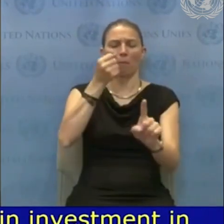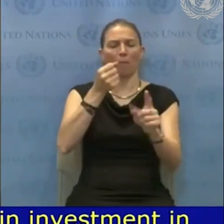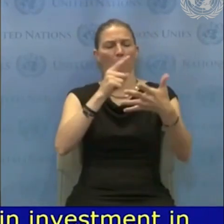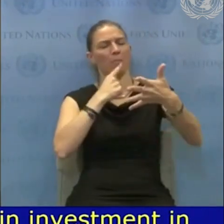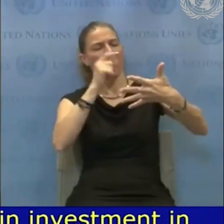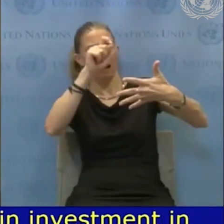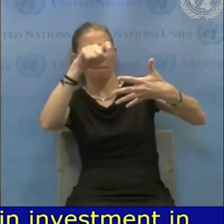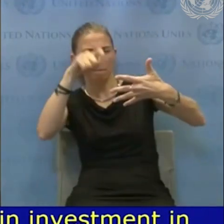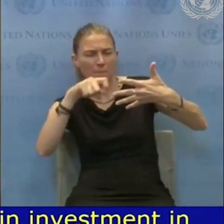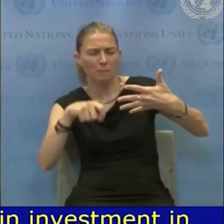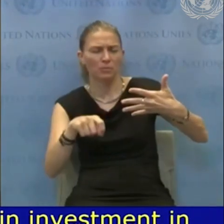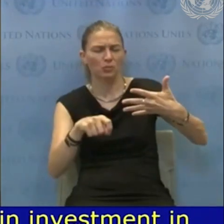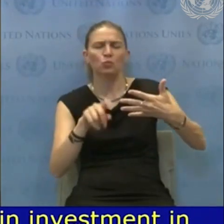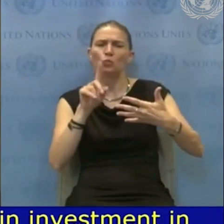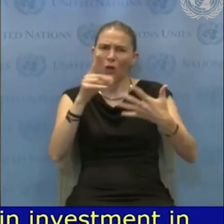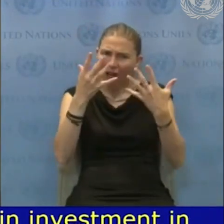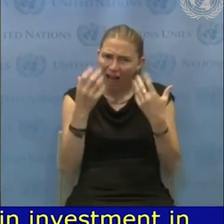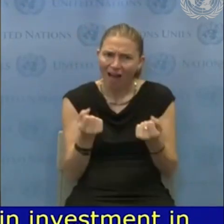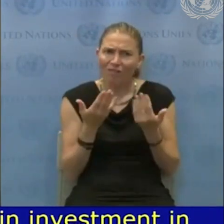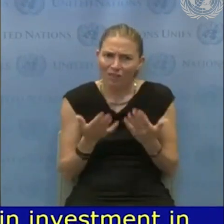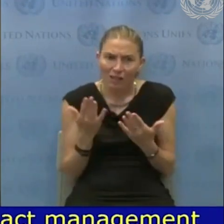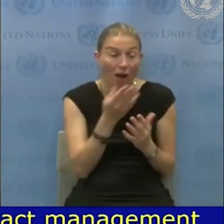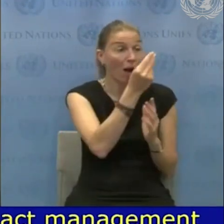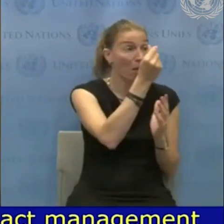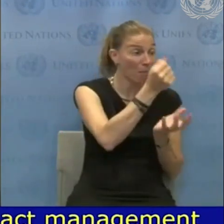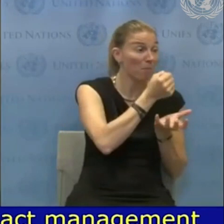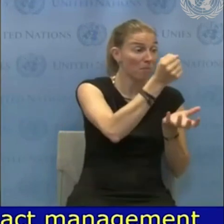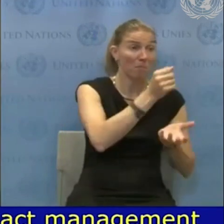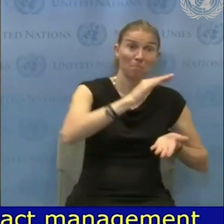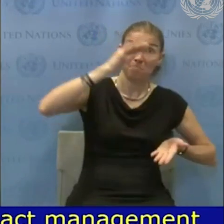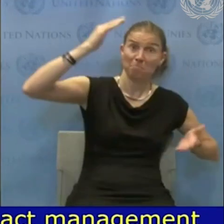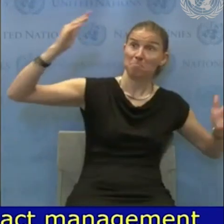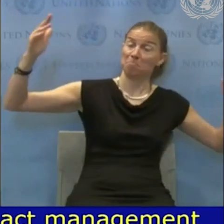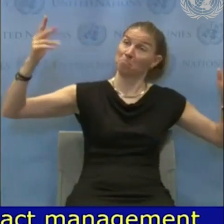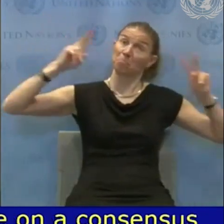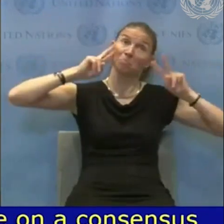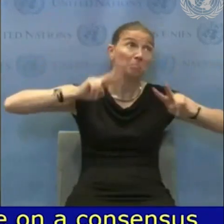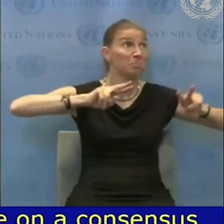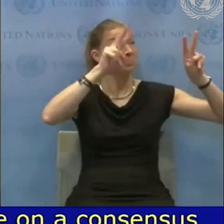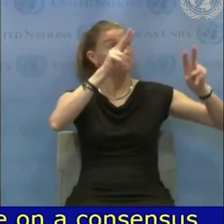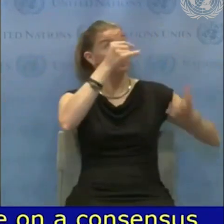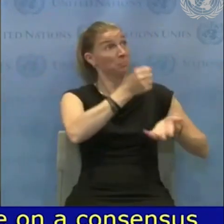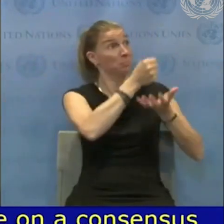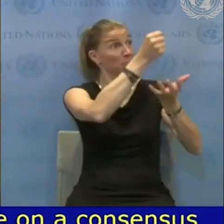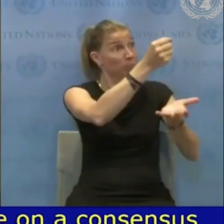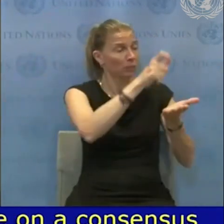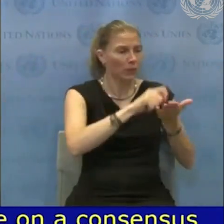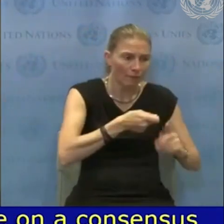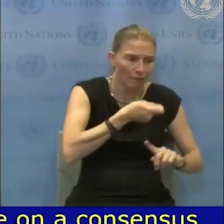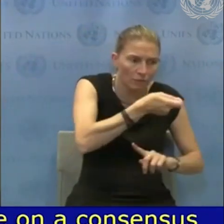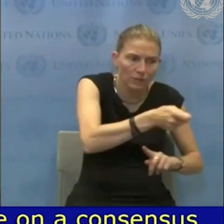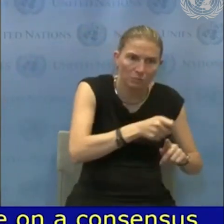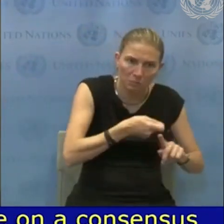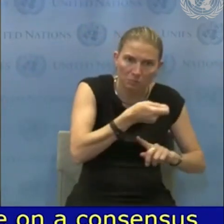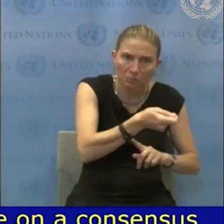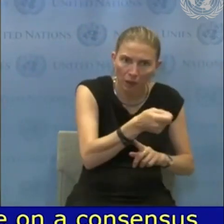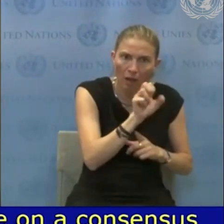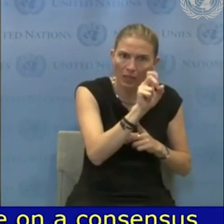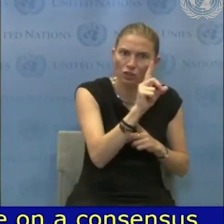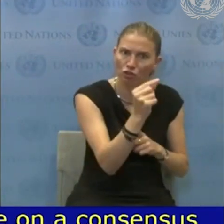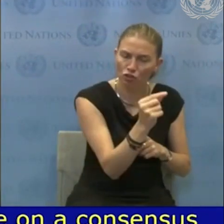are making progress. But we need to turn this growing trickle of